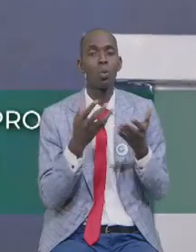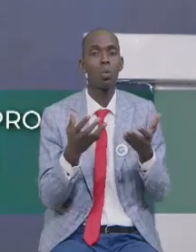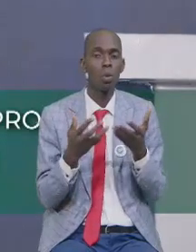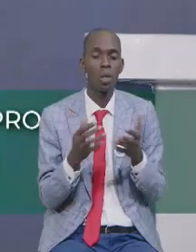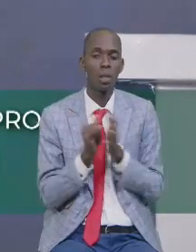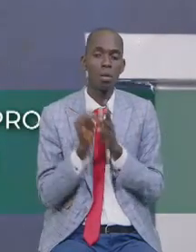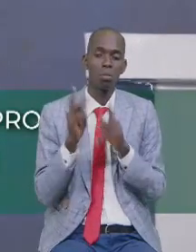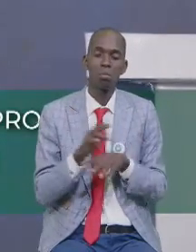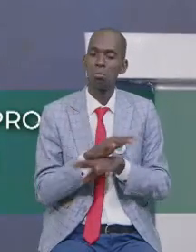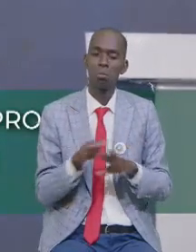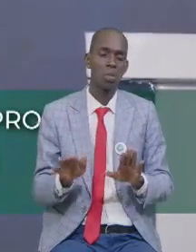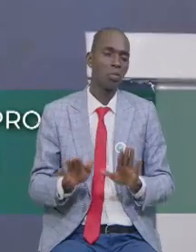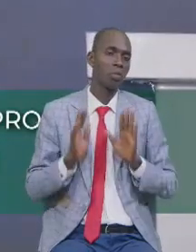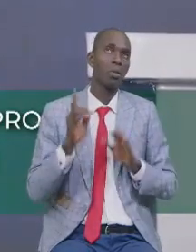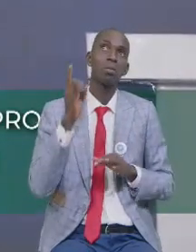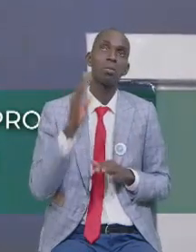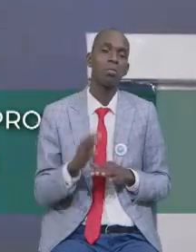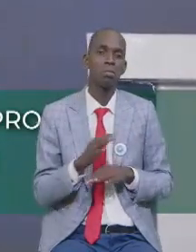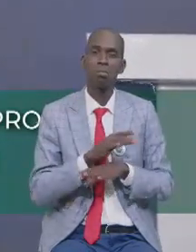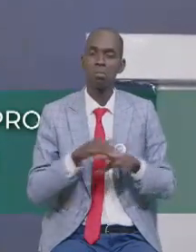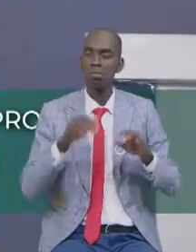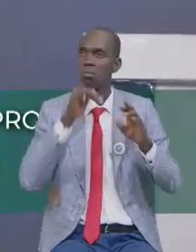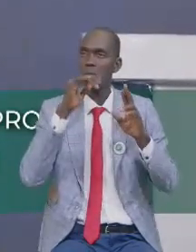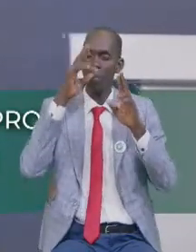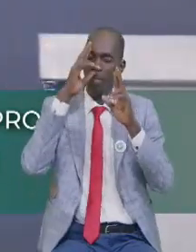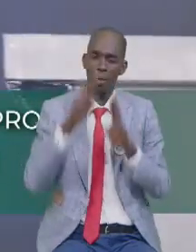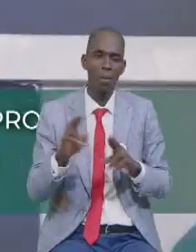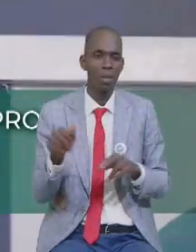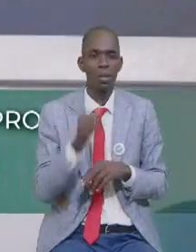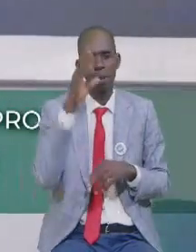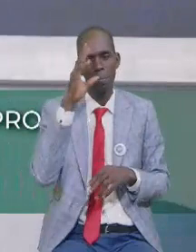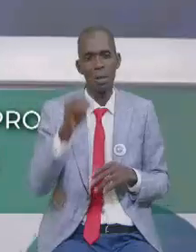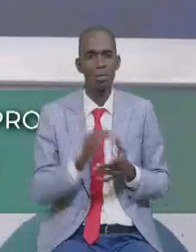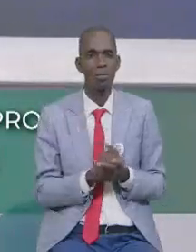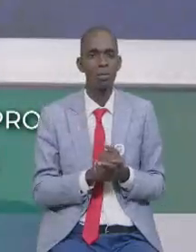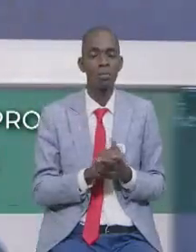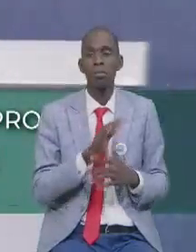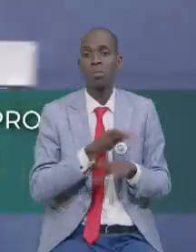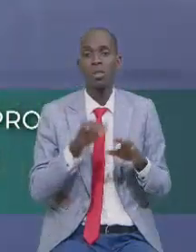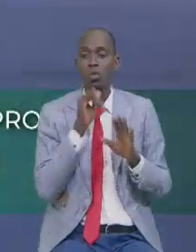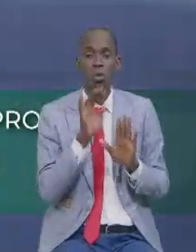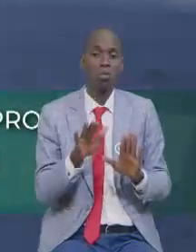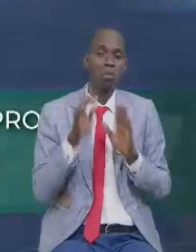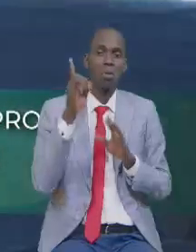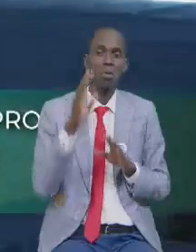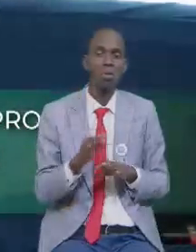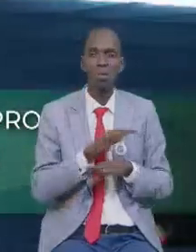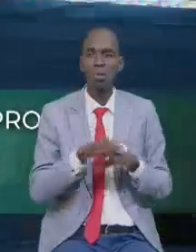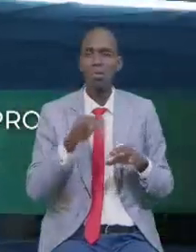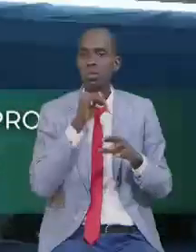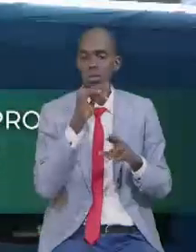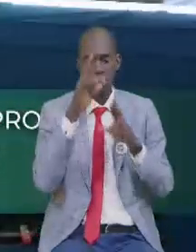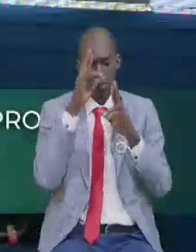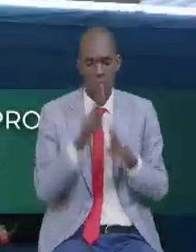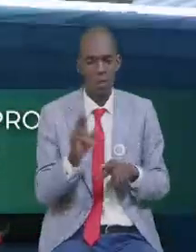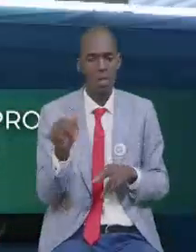fear God. He does not regard man. He does not fear God. He does not respect man.